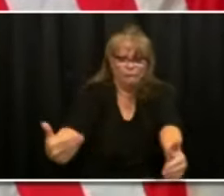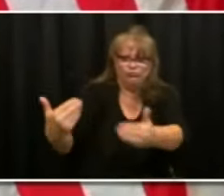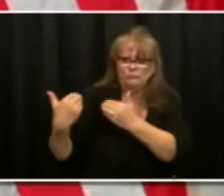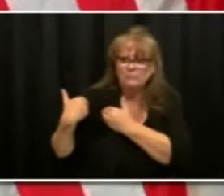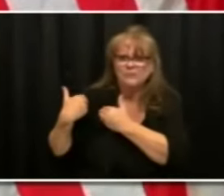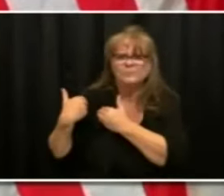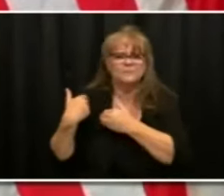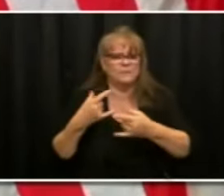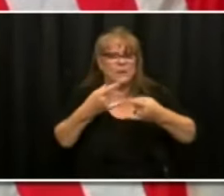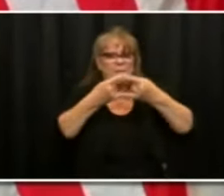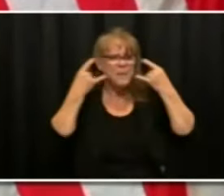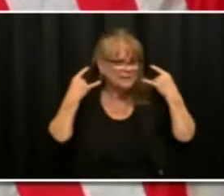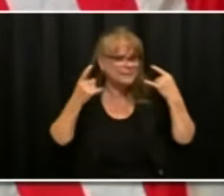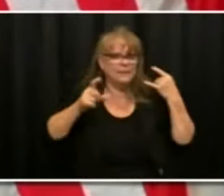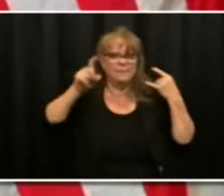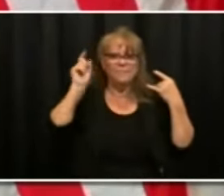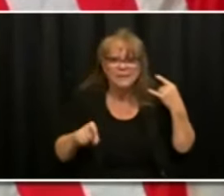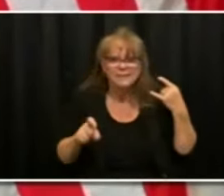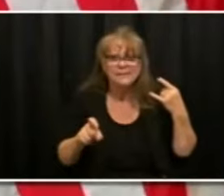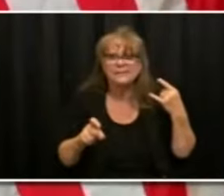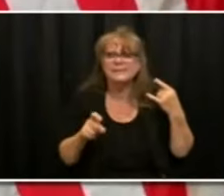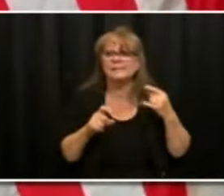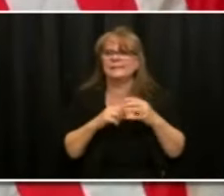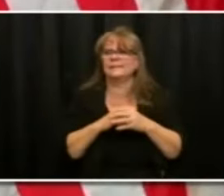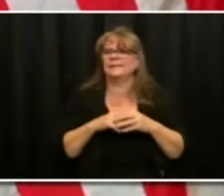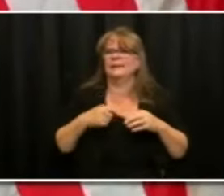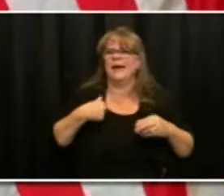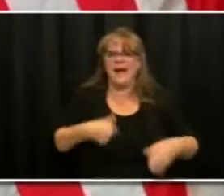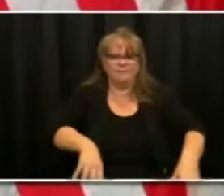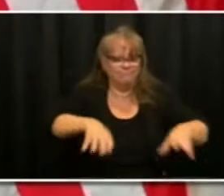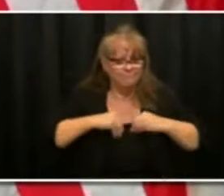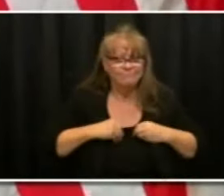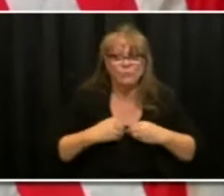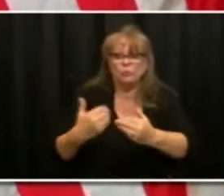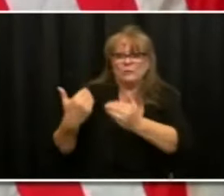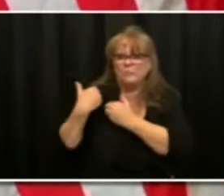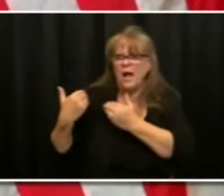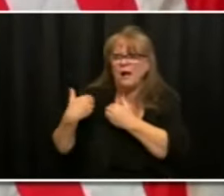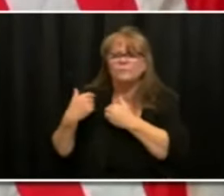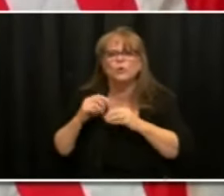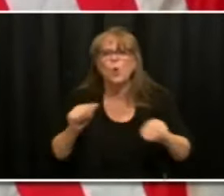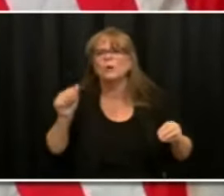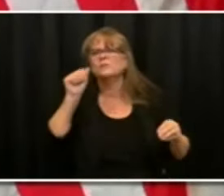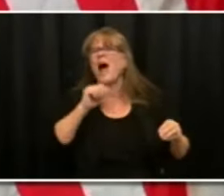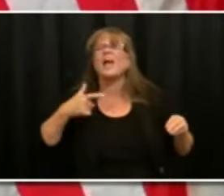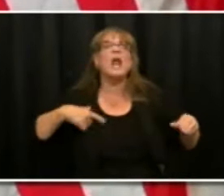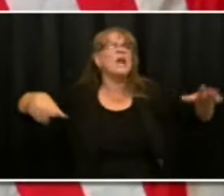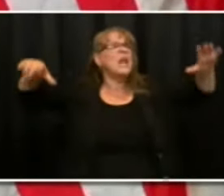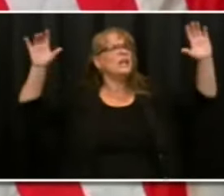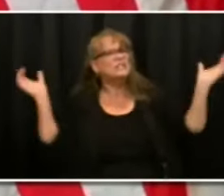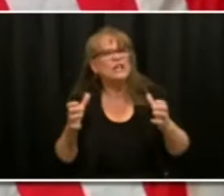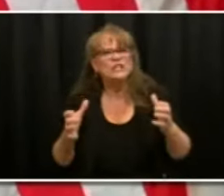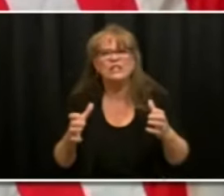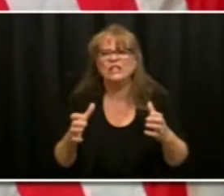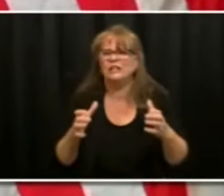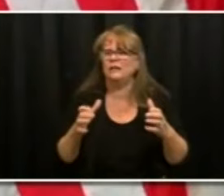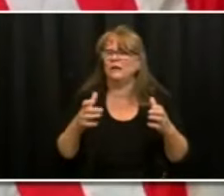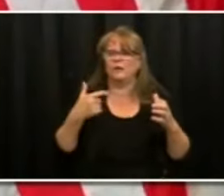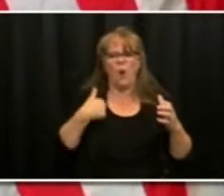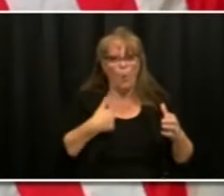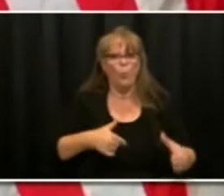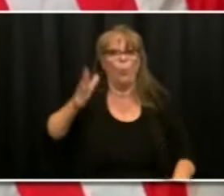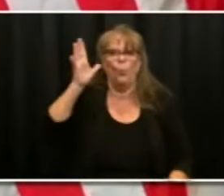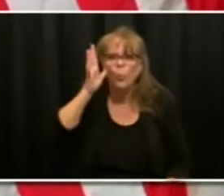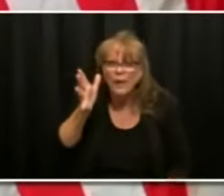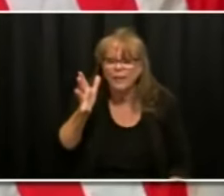to avoid socializing with more than one other household at a time. to keep our distance. And I'm excited that we partnered